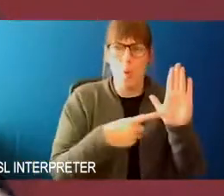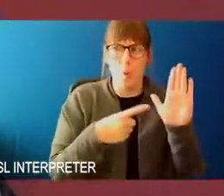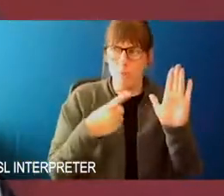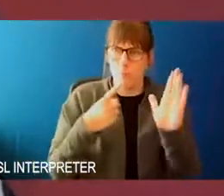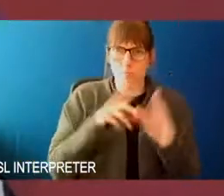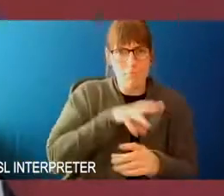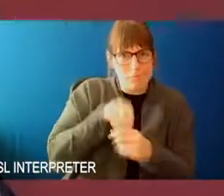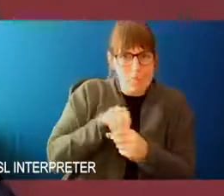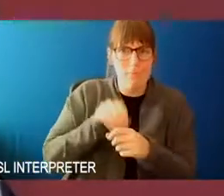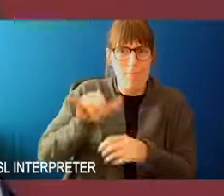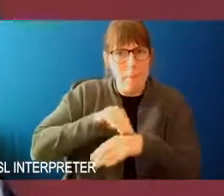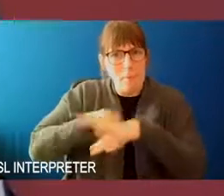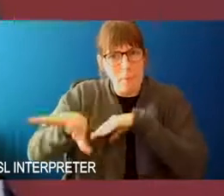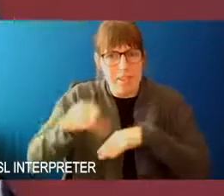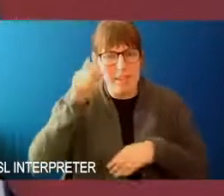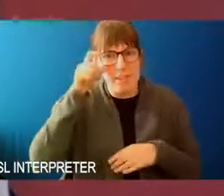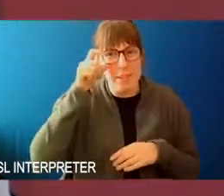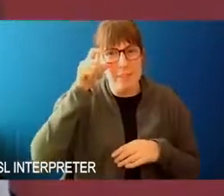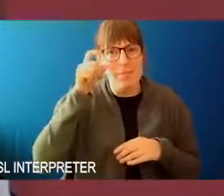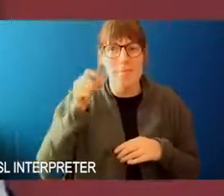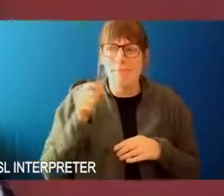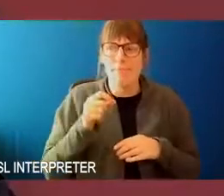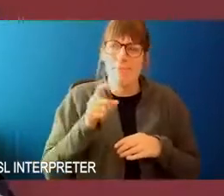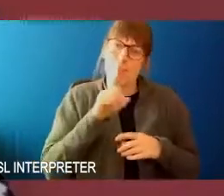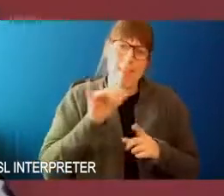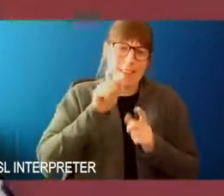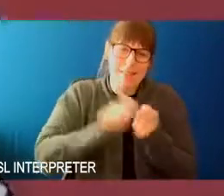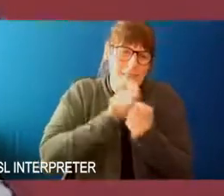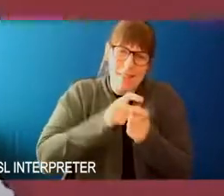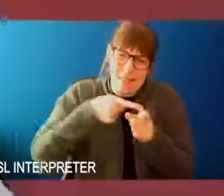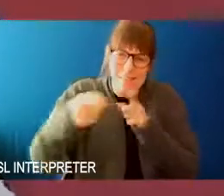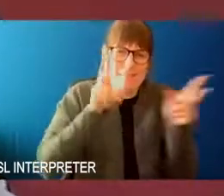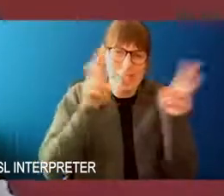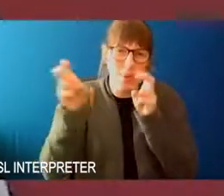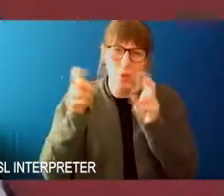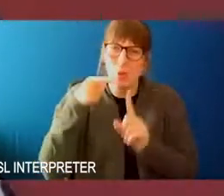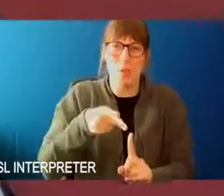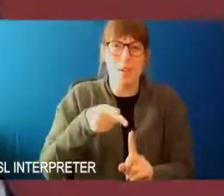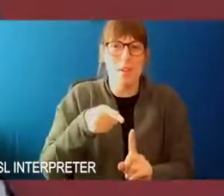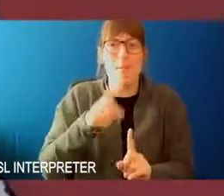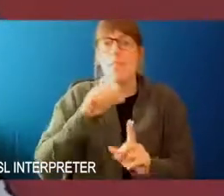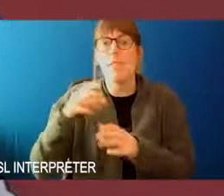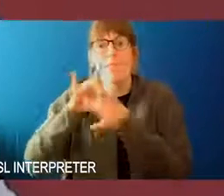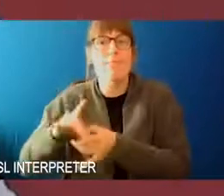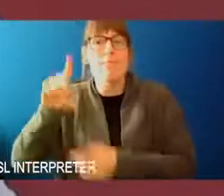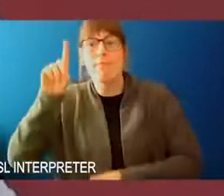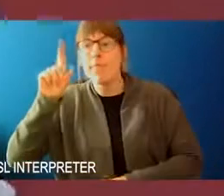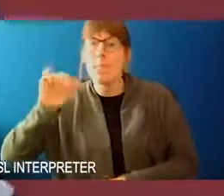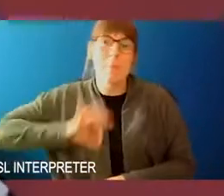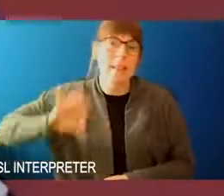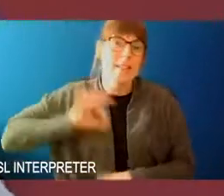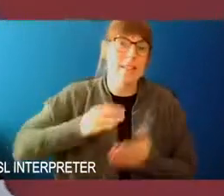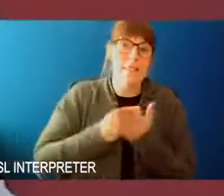to vocalize components of the movement. This is a very specific issue. This is not to do anything with